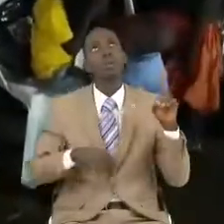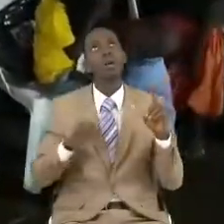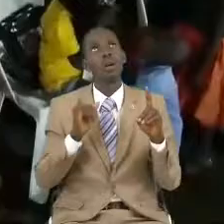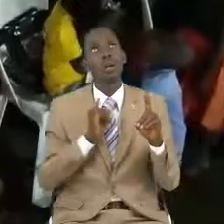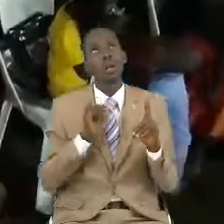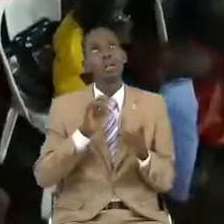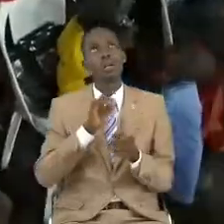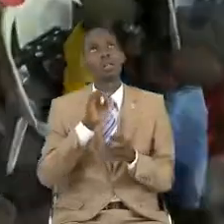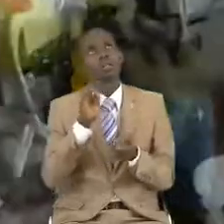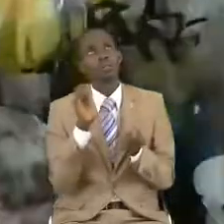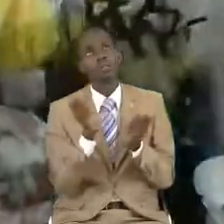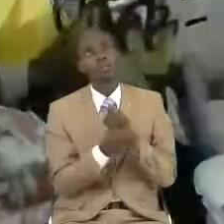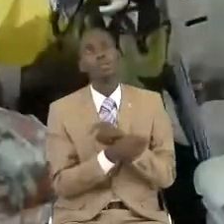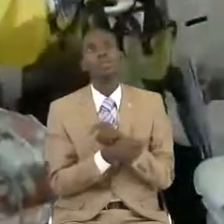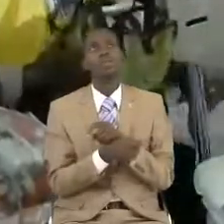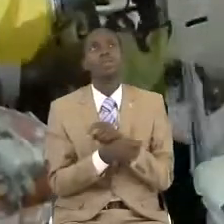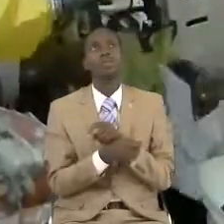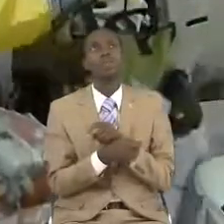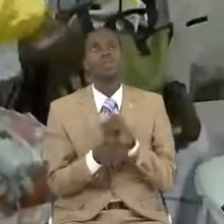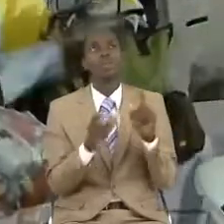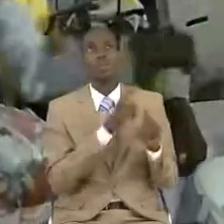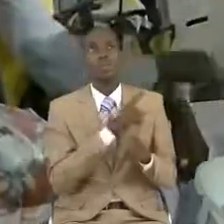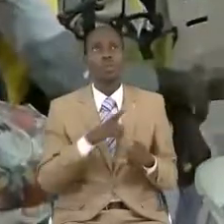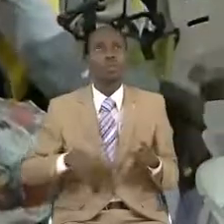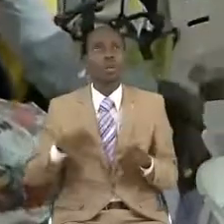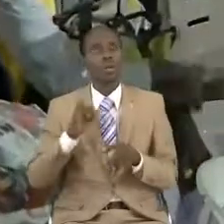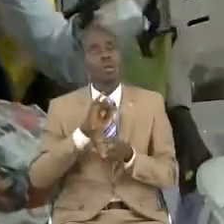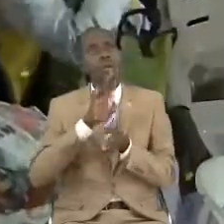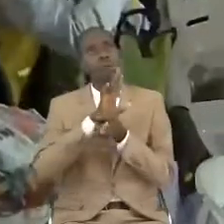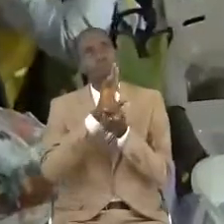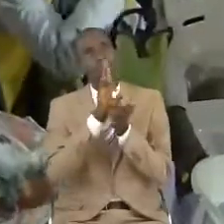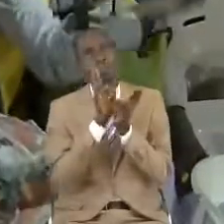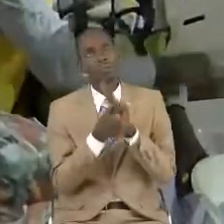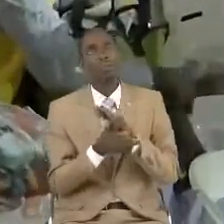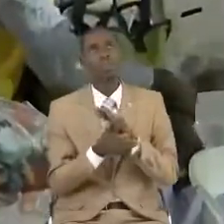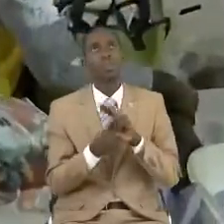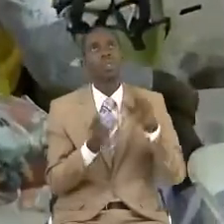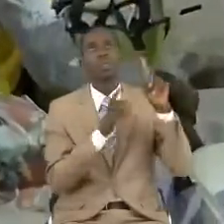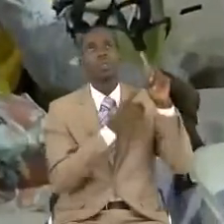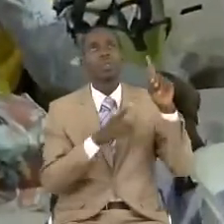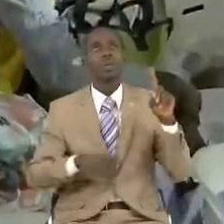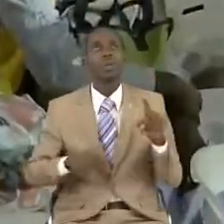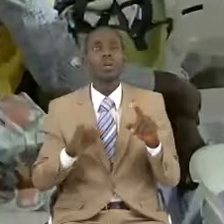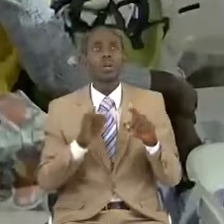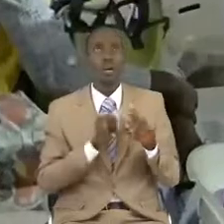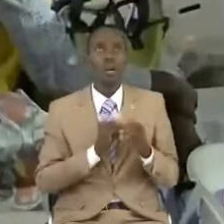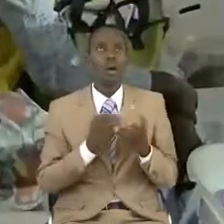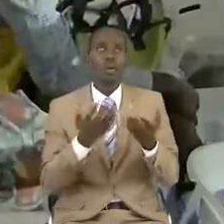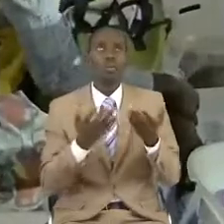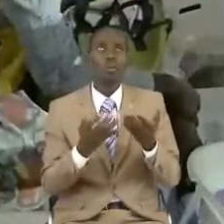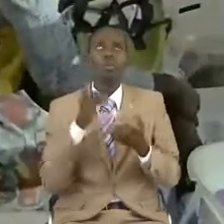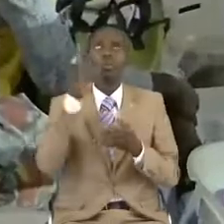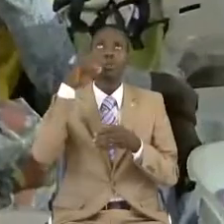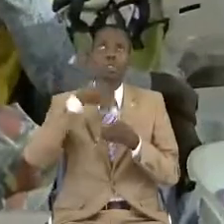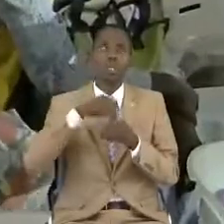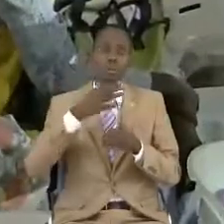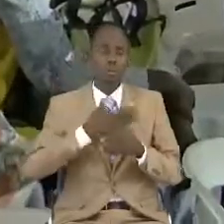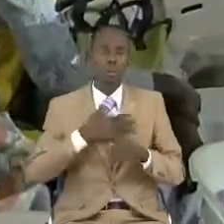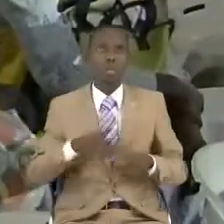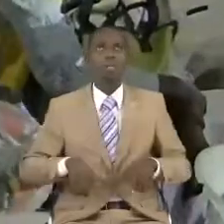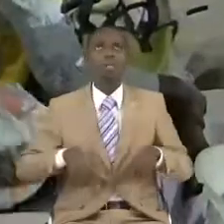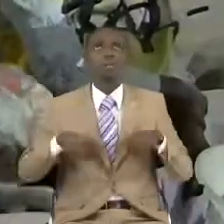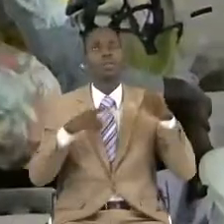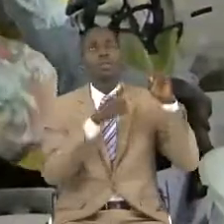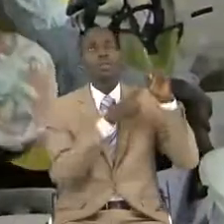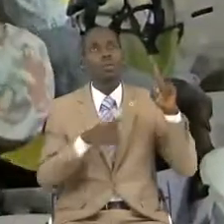lord i repent lord i want you in my life lord i've been